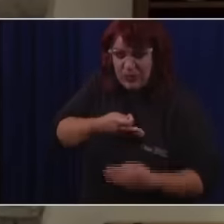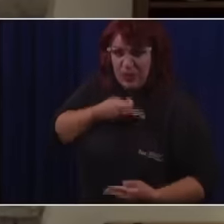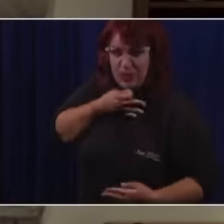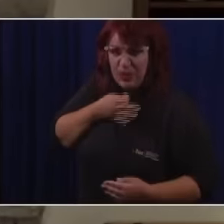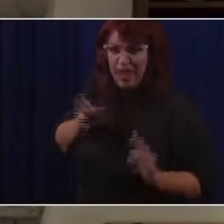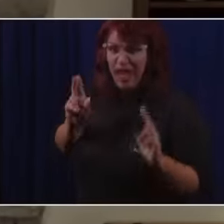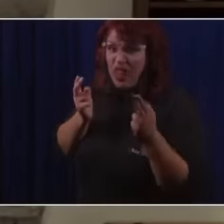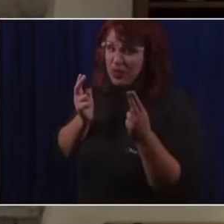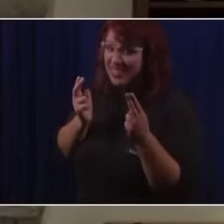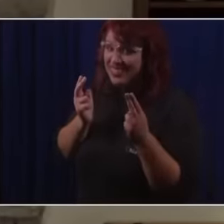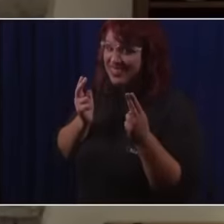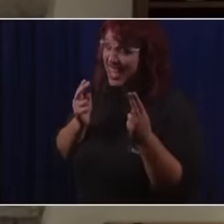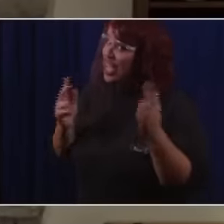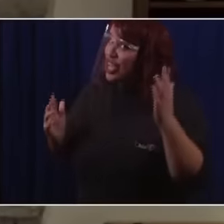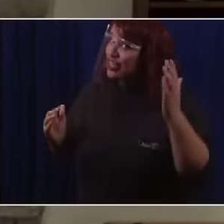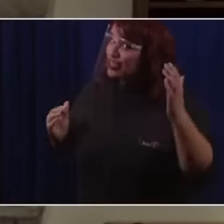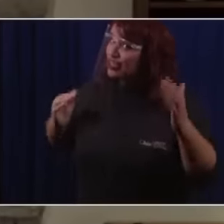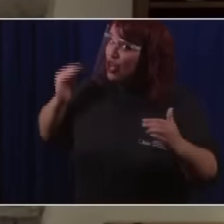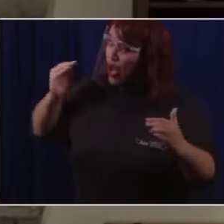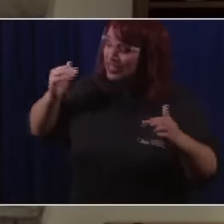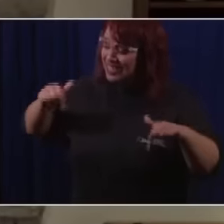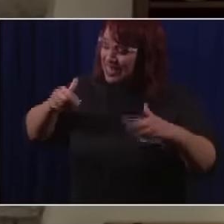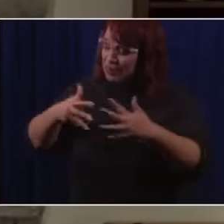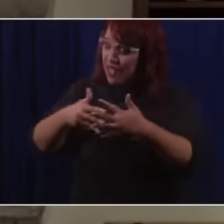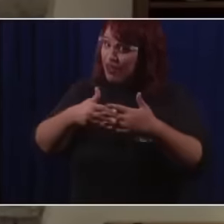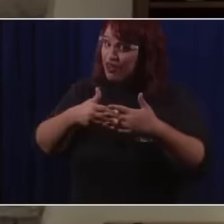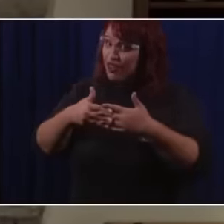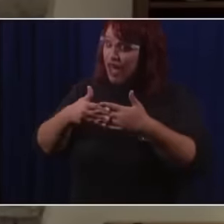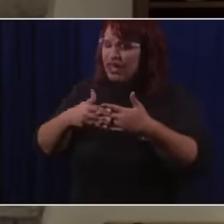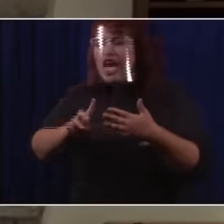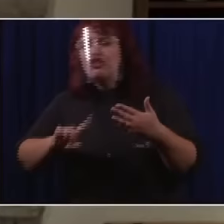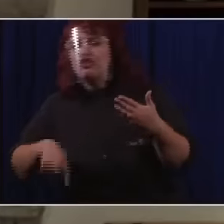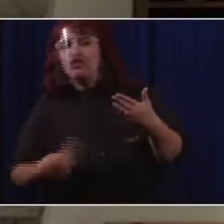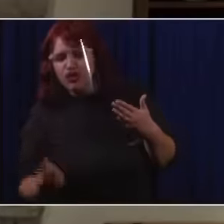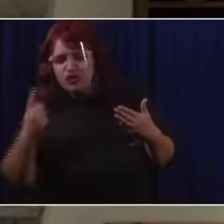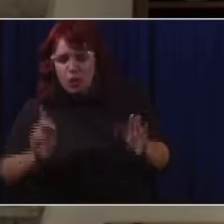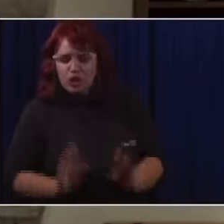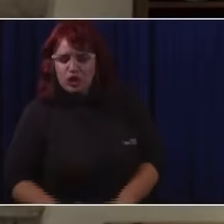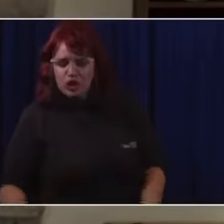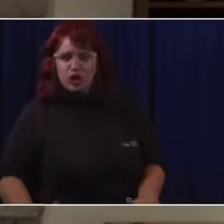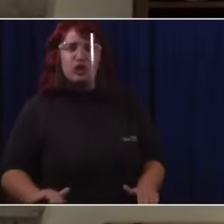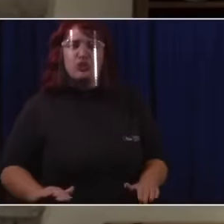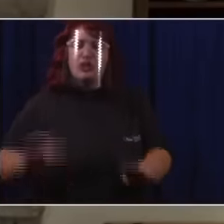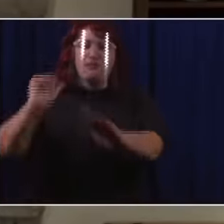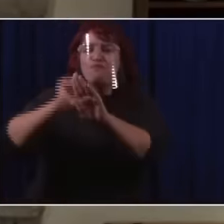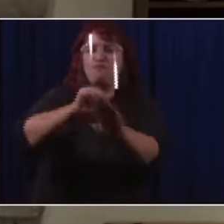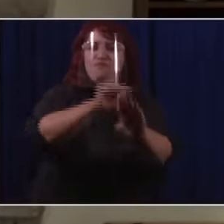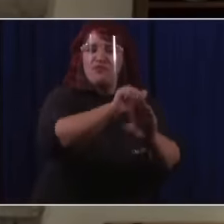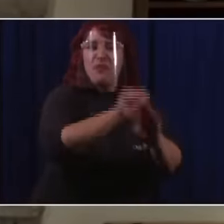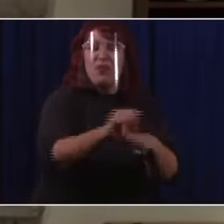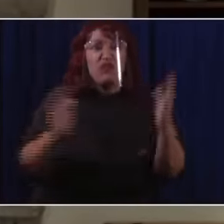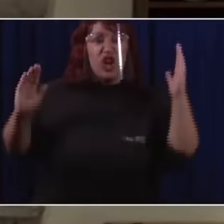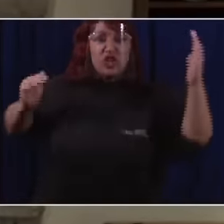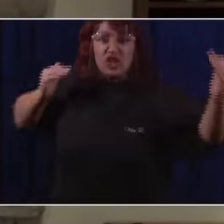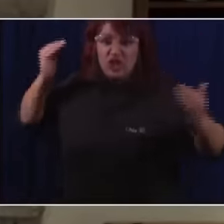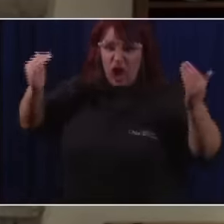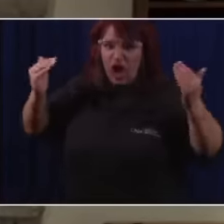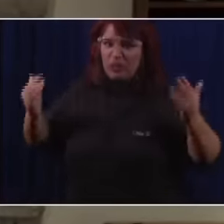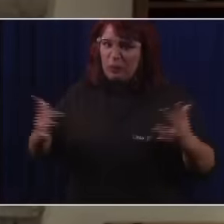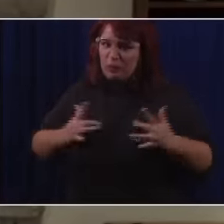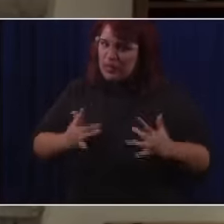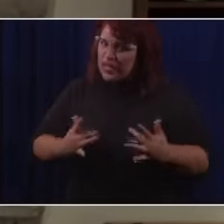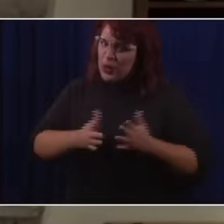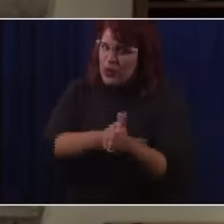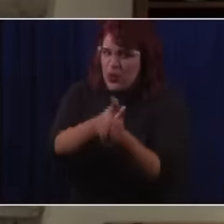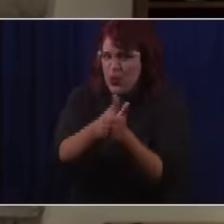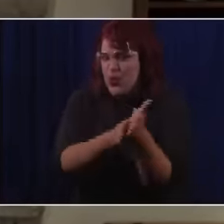for adults in America, not just children trick-or-treating. And with the situation that it is in Ohio right now, what is your